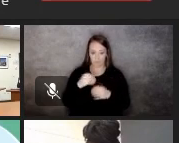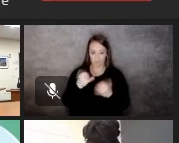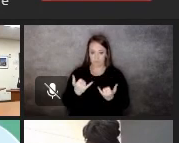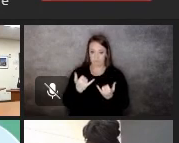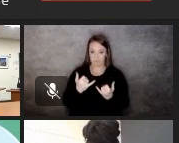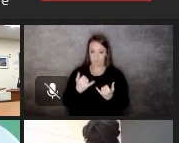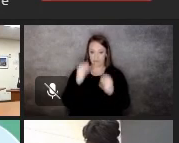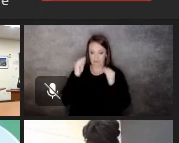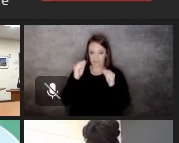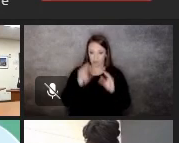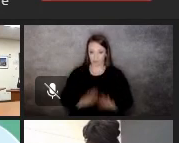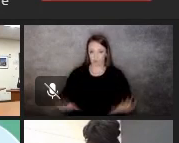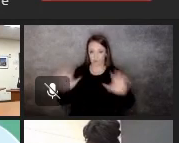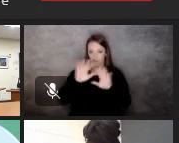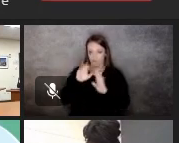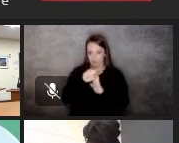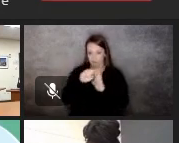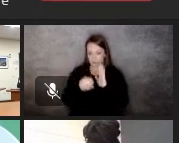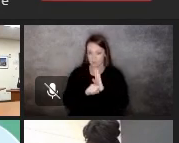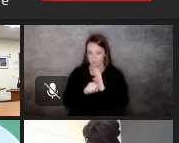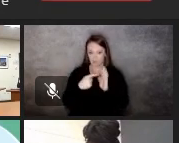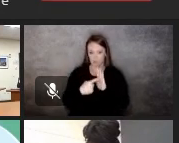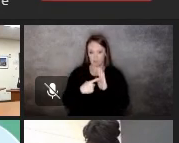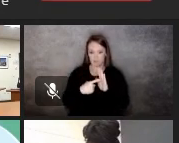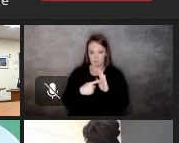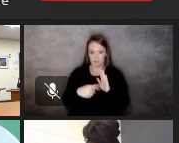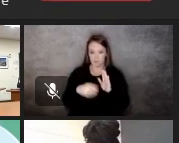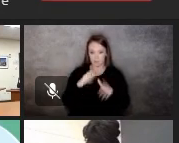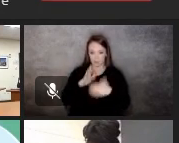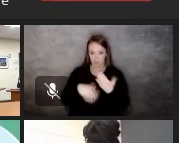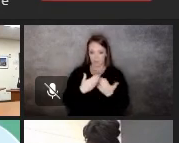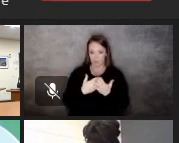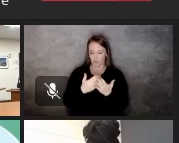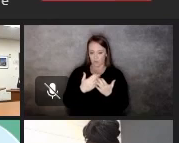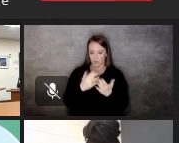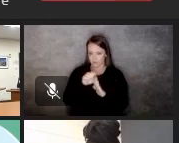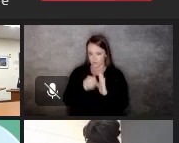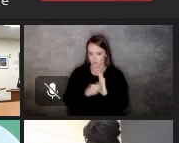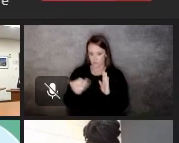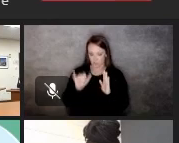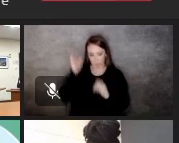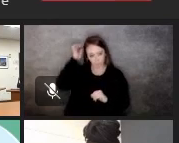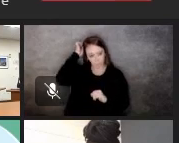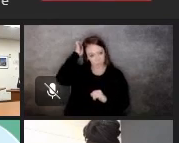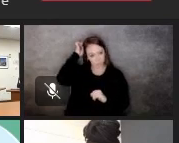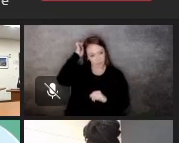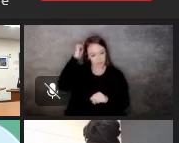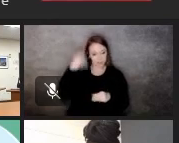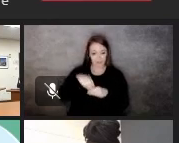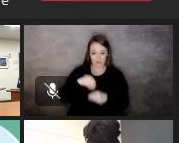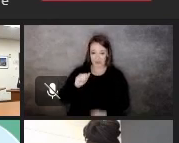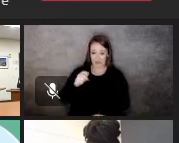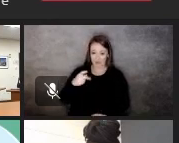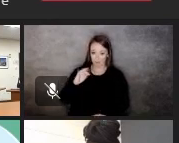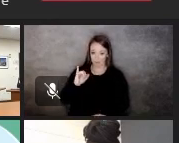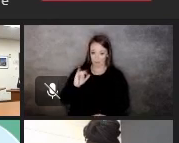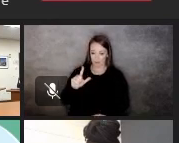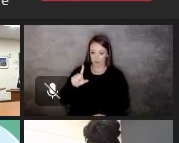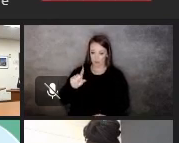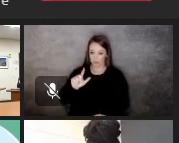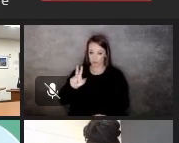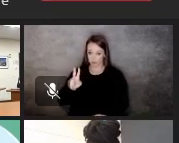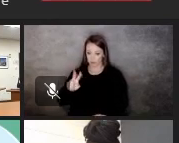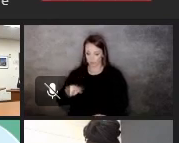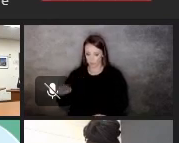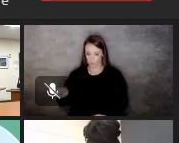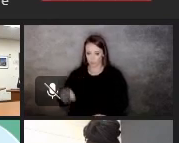they represent every area of the Commonwealth as well. And then in April of 2022, we selected those members and then